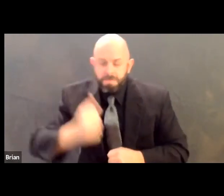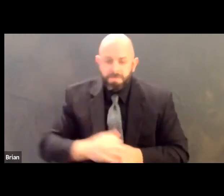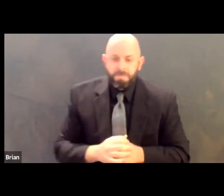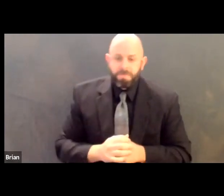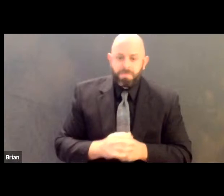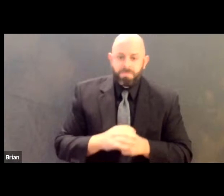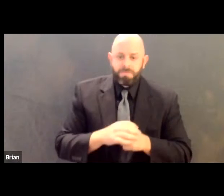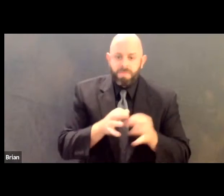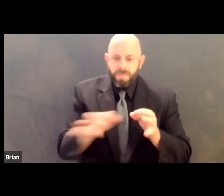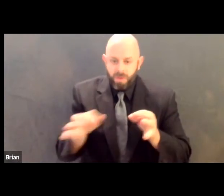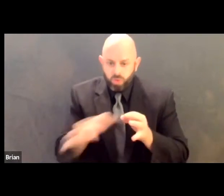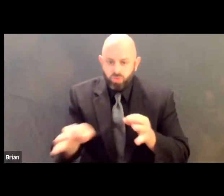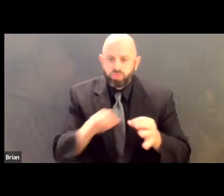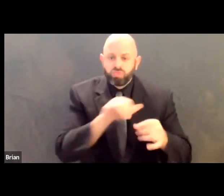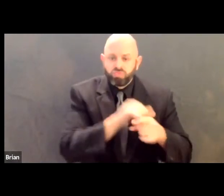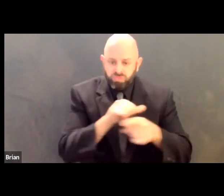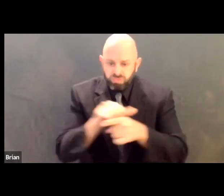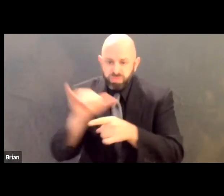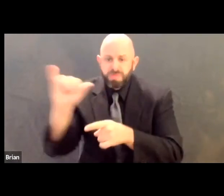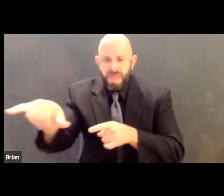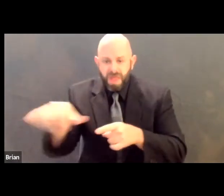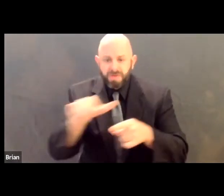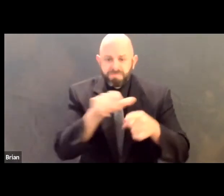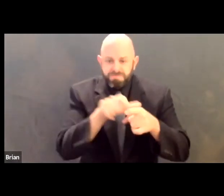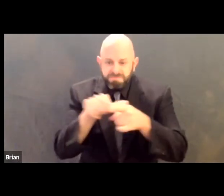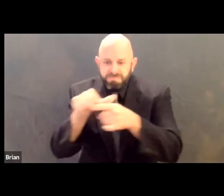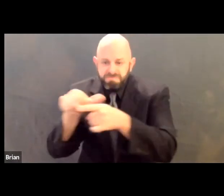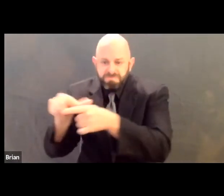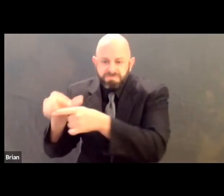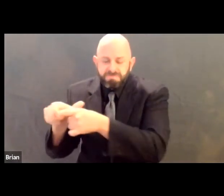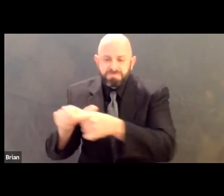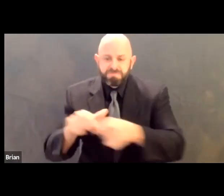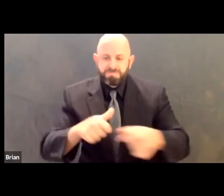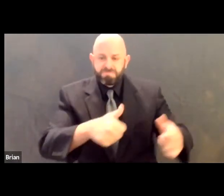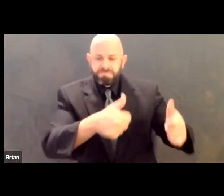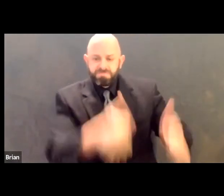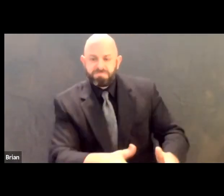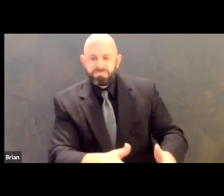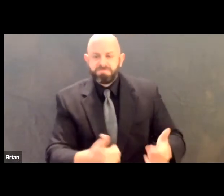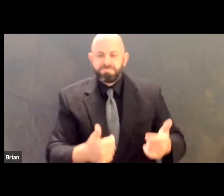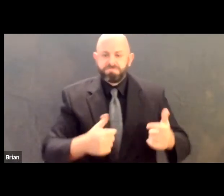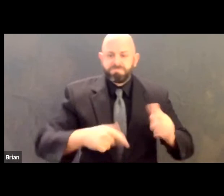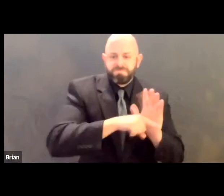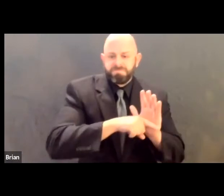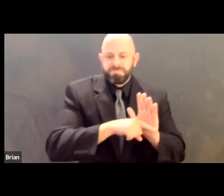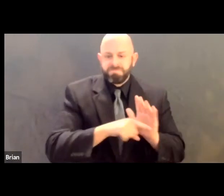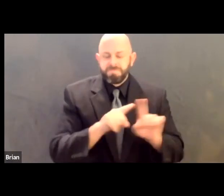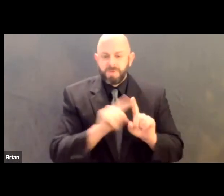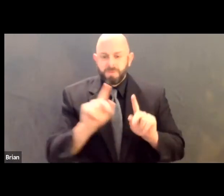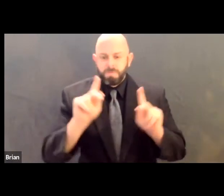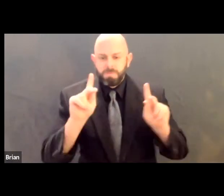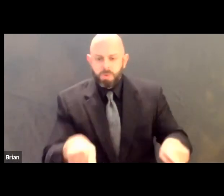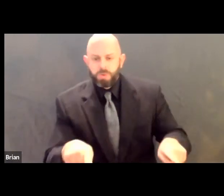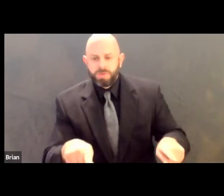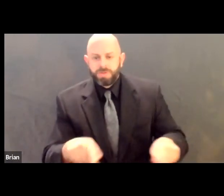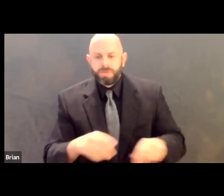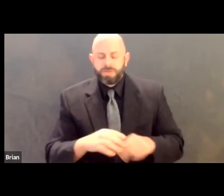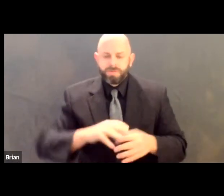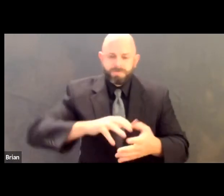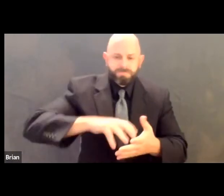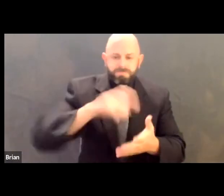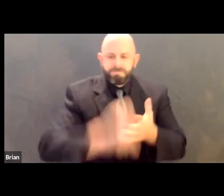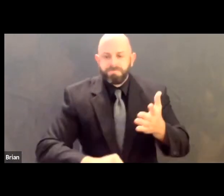Language like that. Language that demeaned you as a person, that took away your